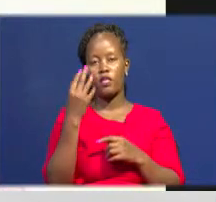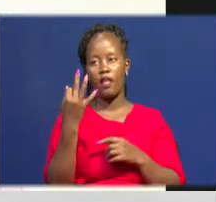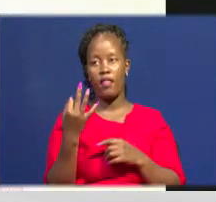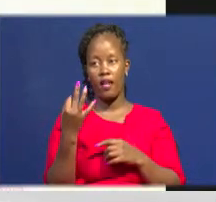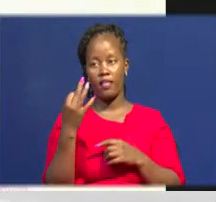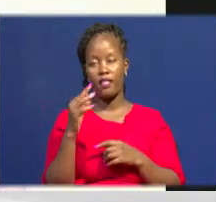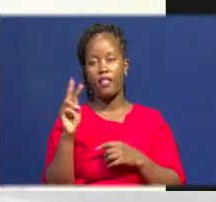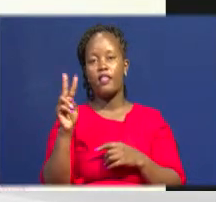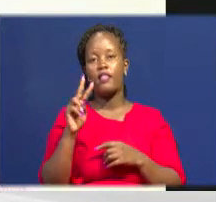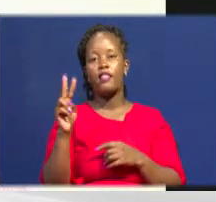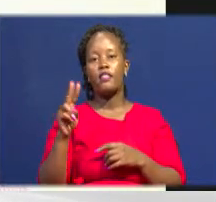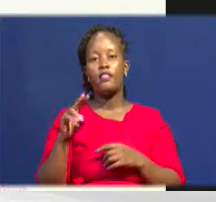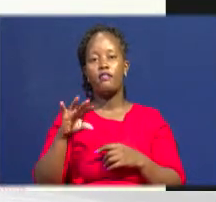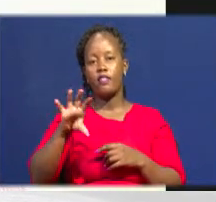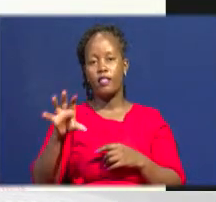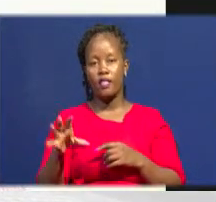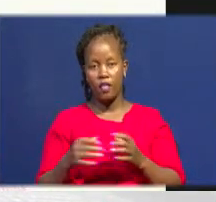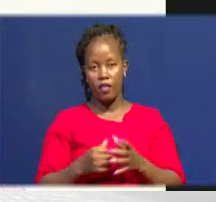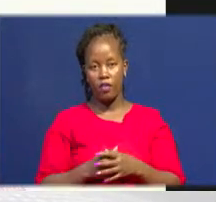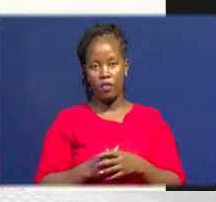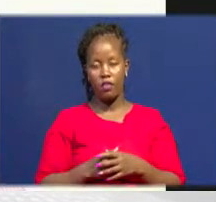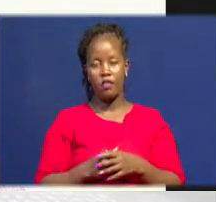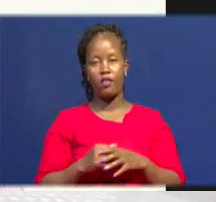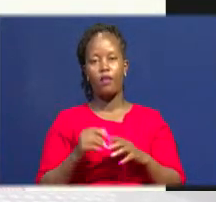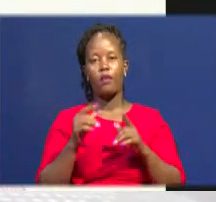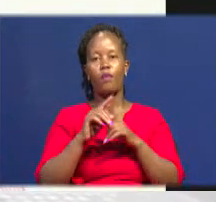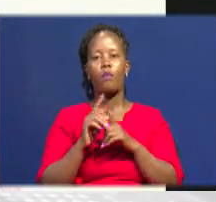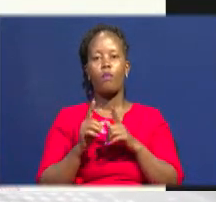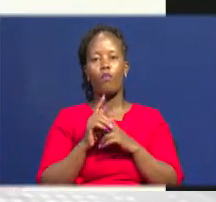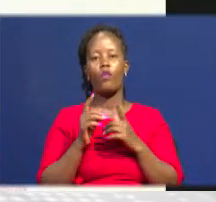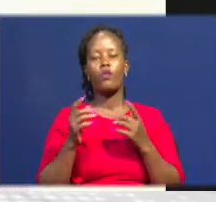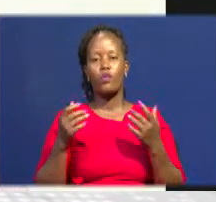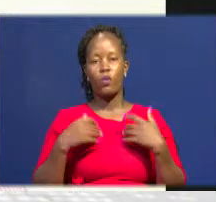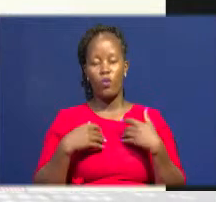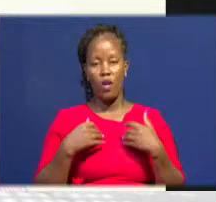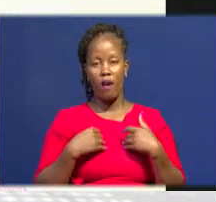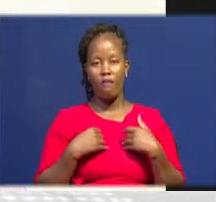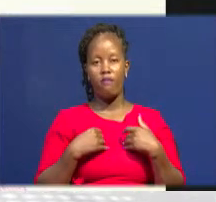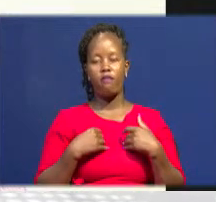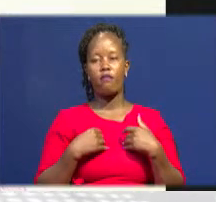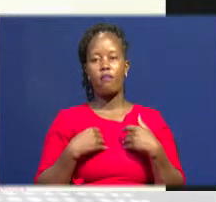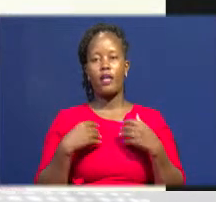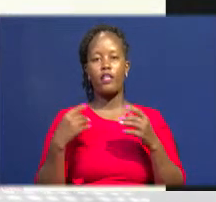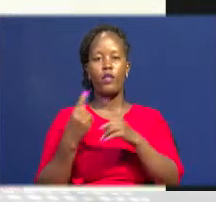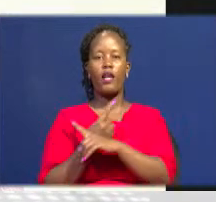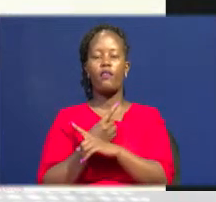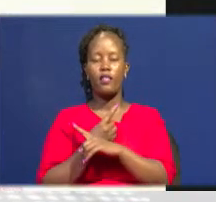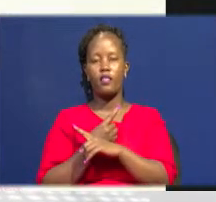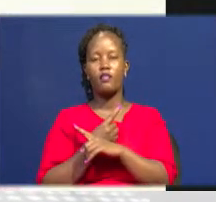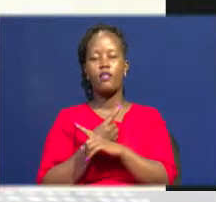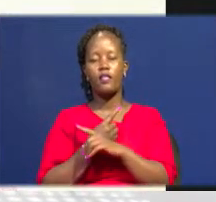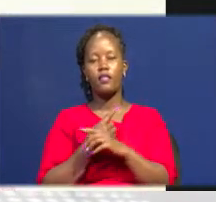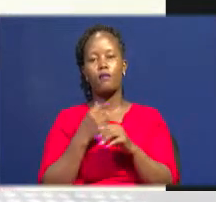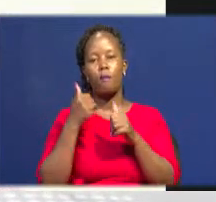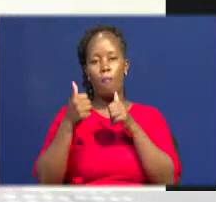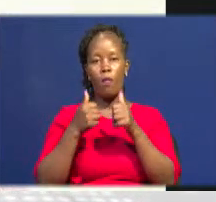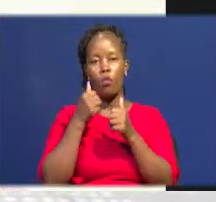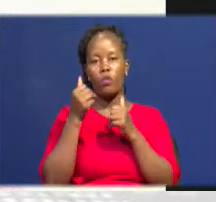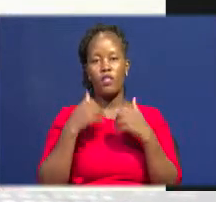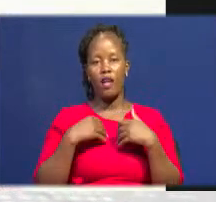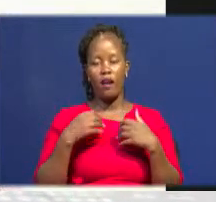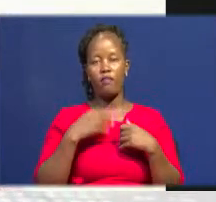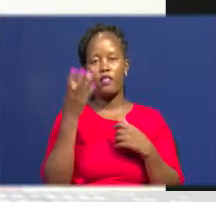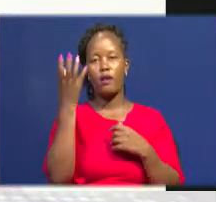Vihiga County. Our main venue will be Nyangori High School. And the games, as mentioned, we have